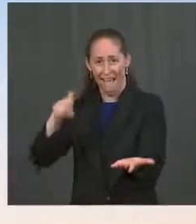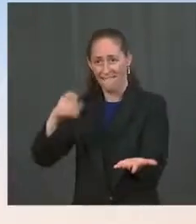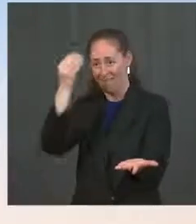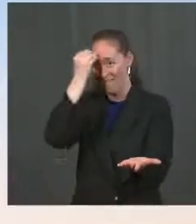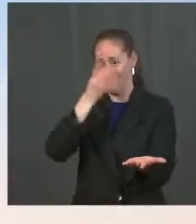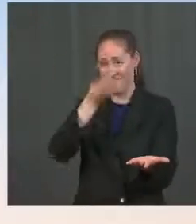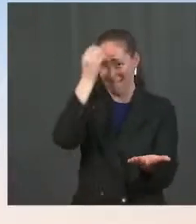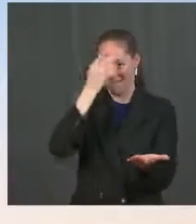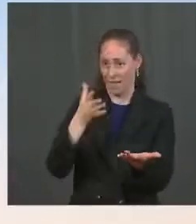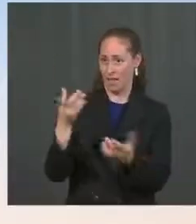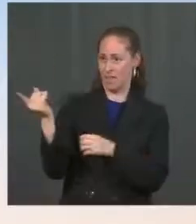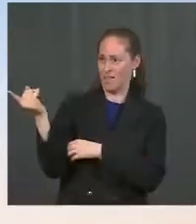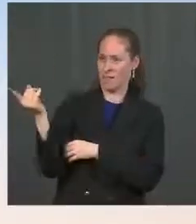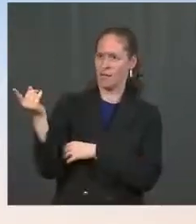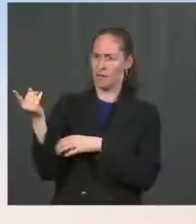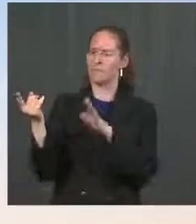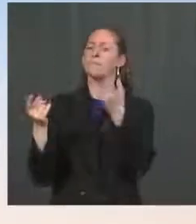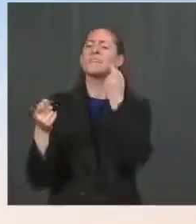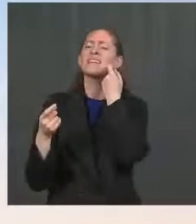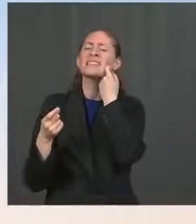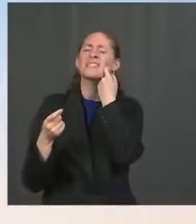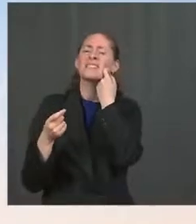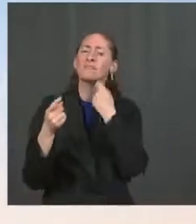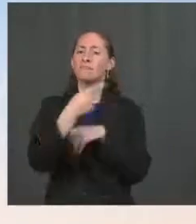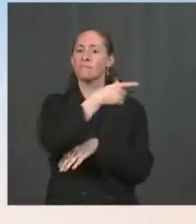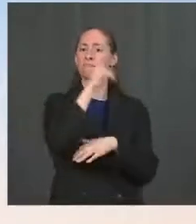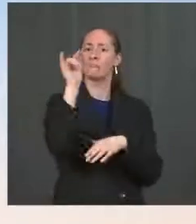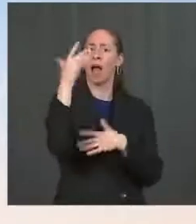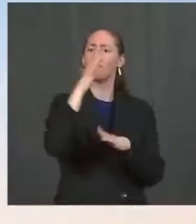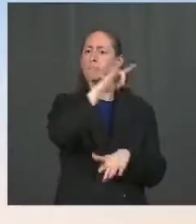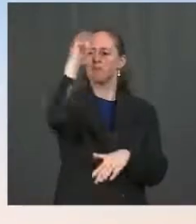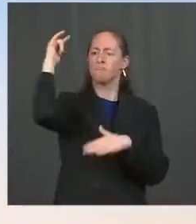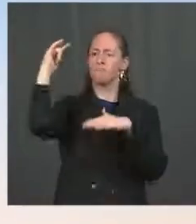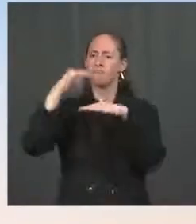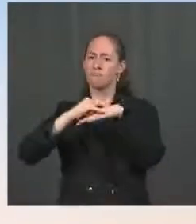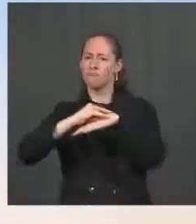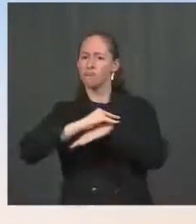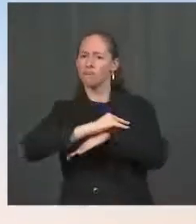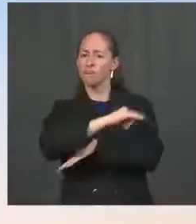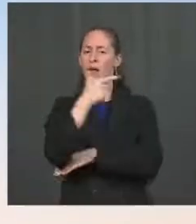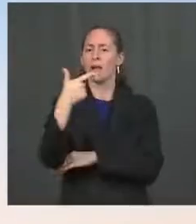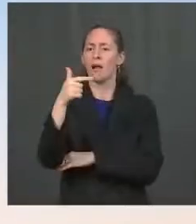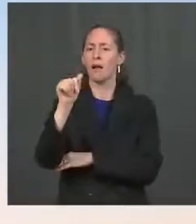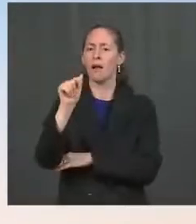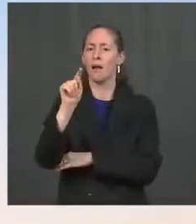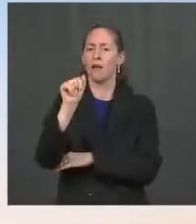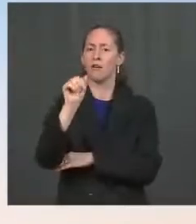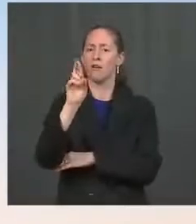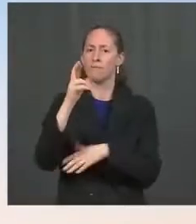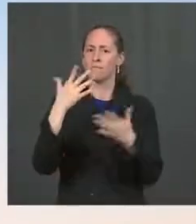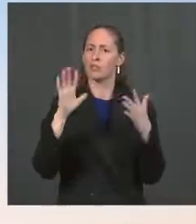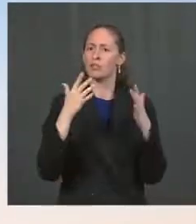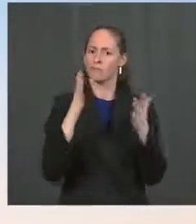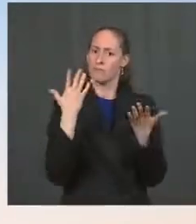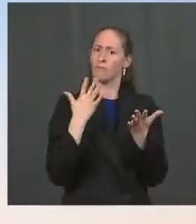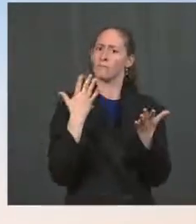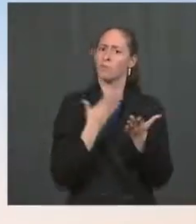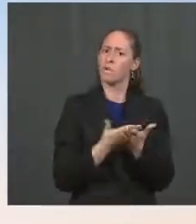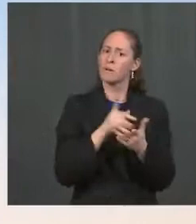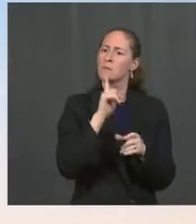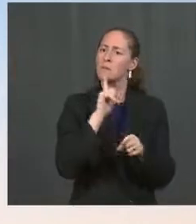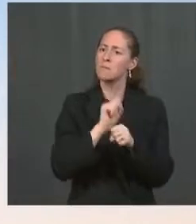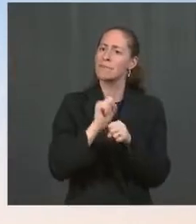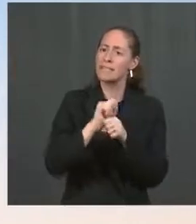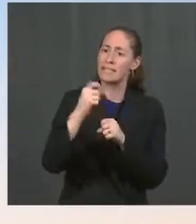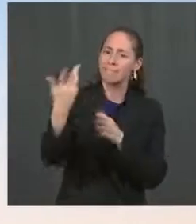just had a plane land in Qatar. That is evidence that we are working to